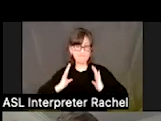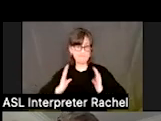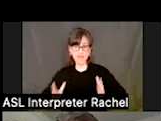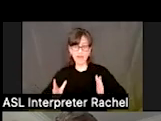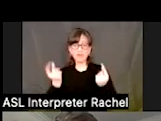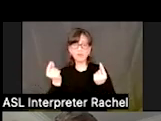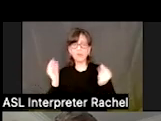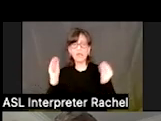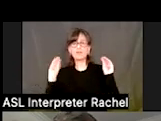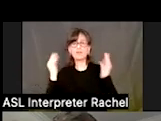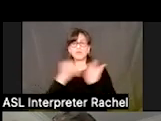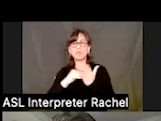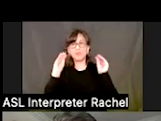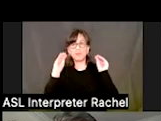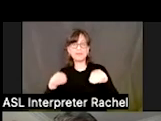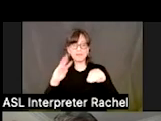water, even though